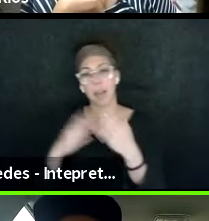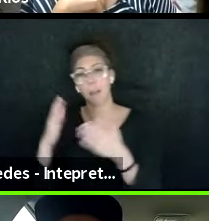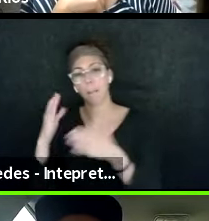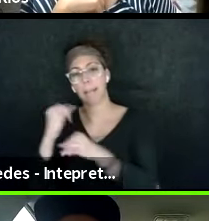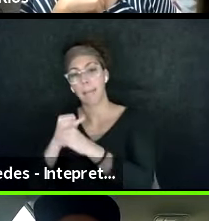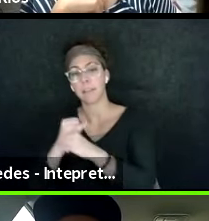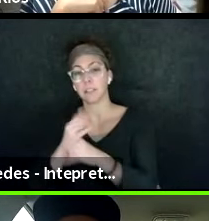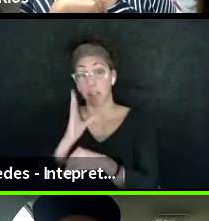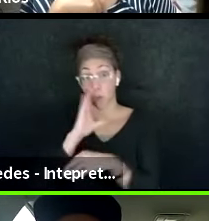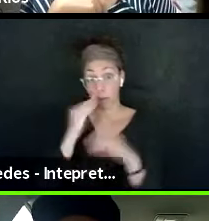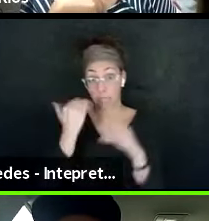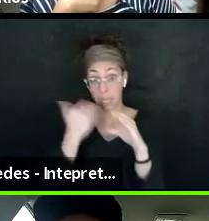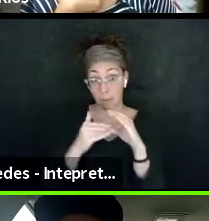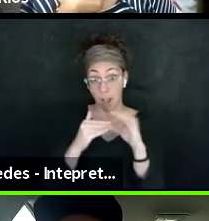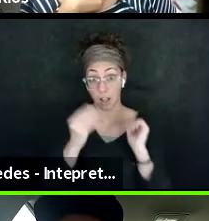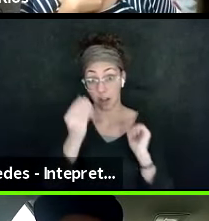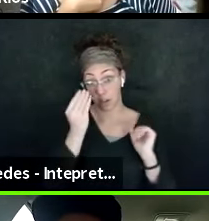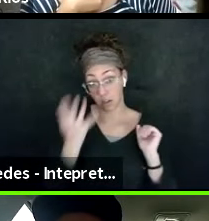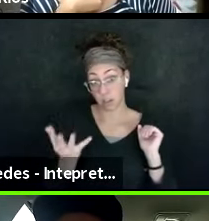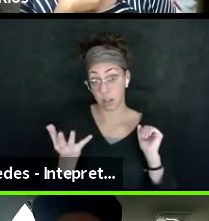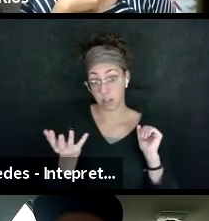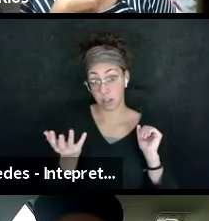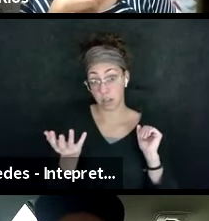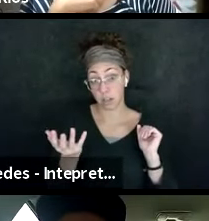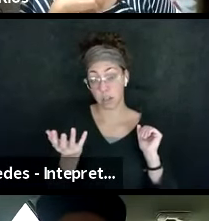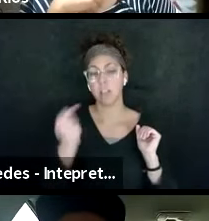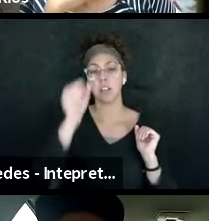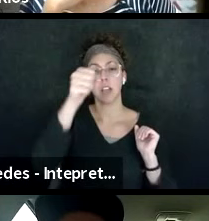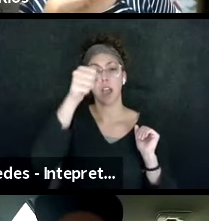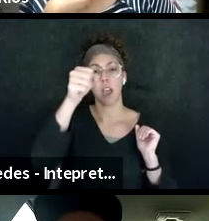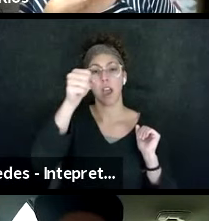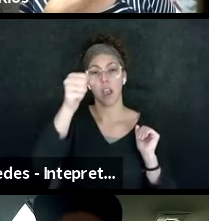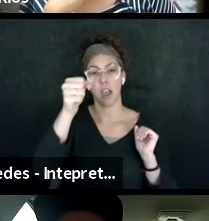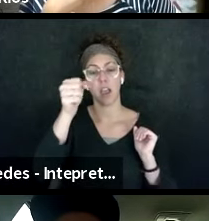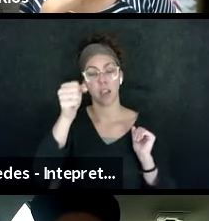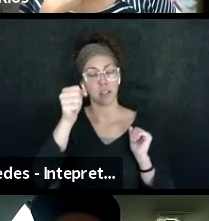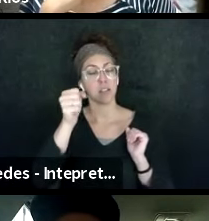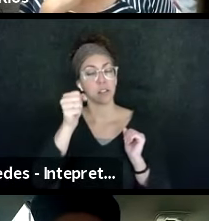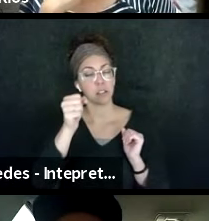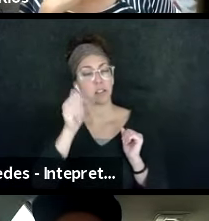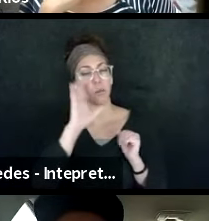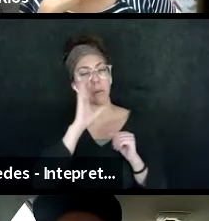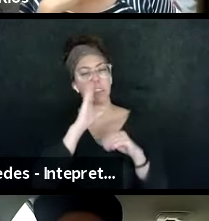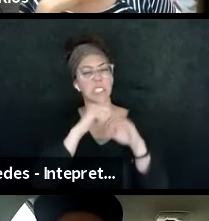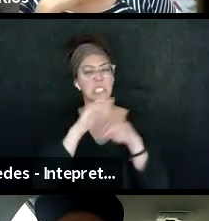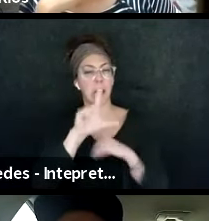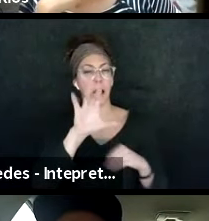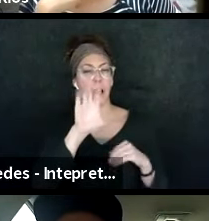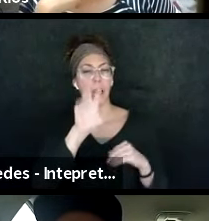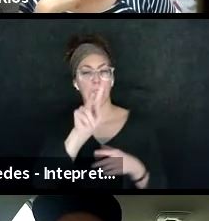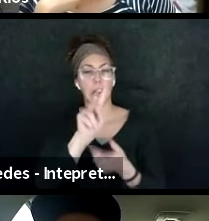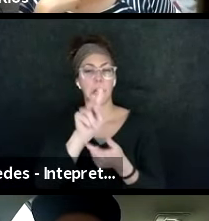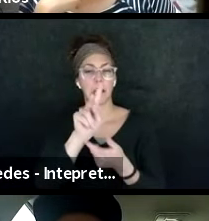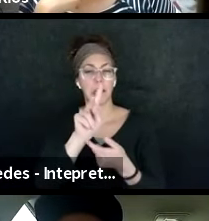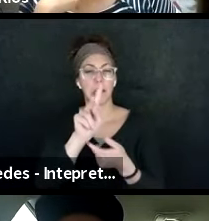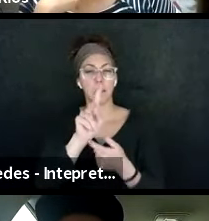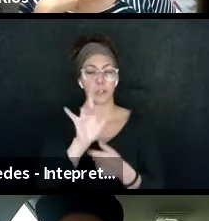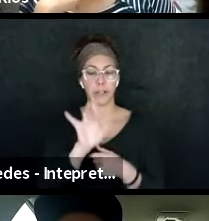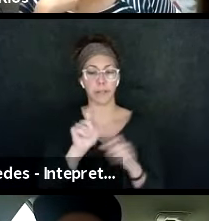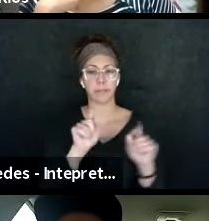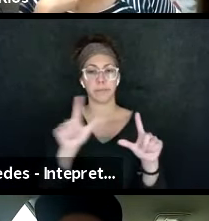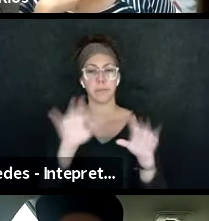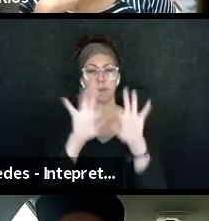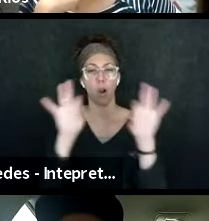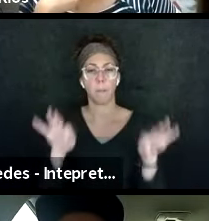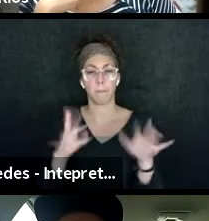you're going to be on campus? Yes, and I think more likely we'll send you a link to the electronic form. We